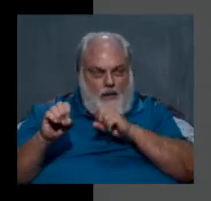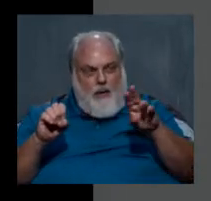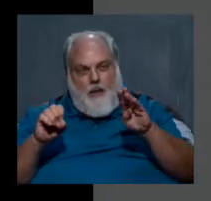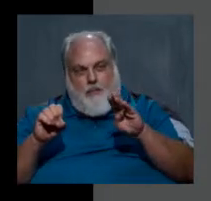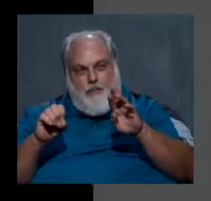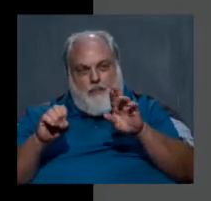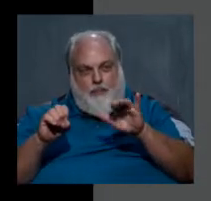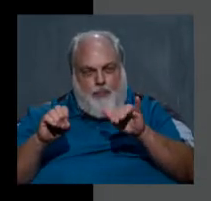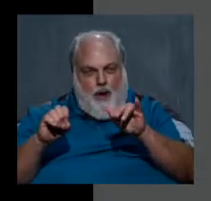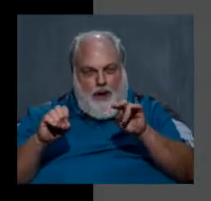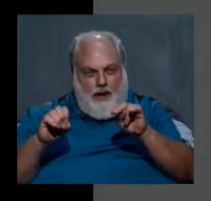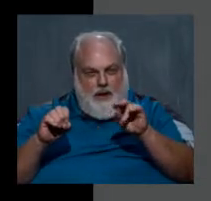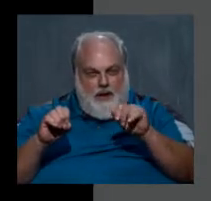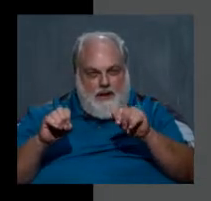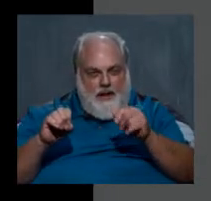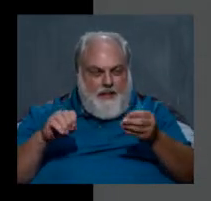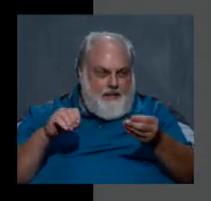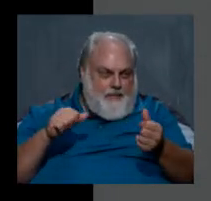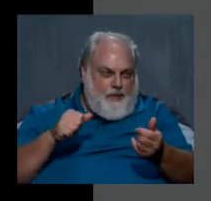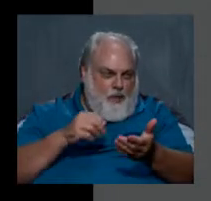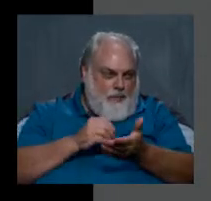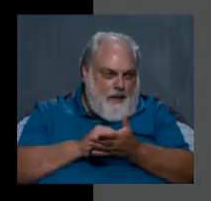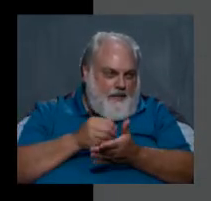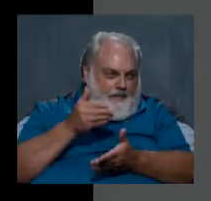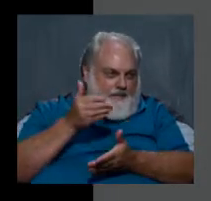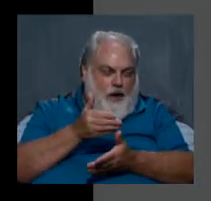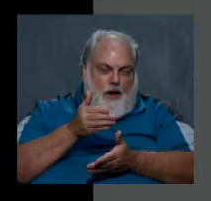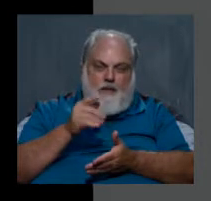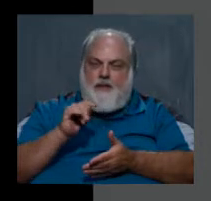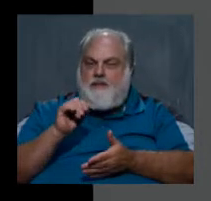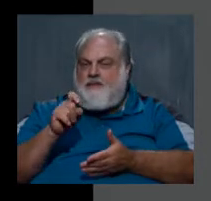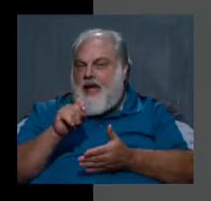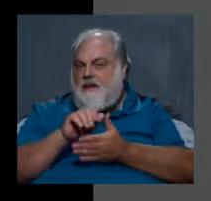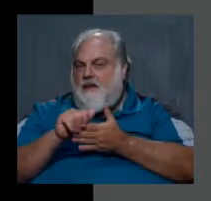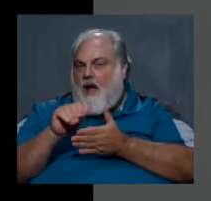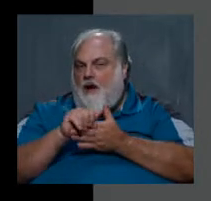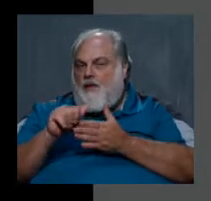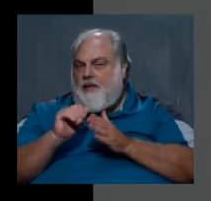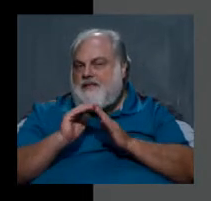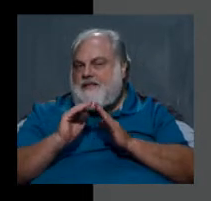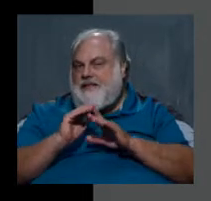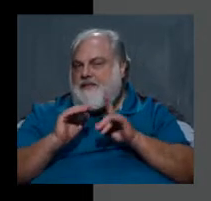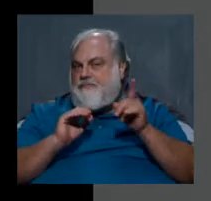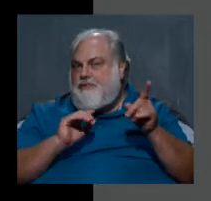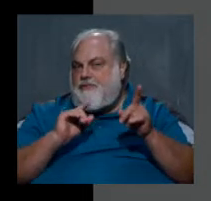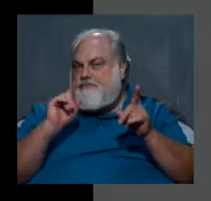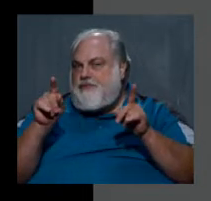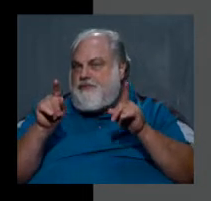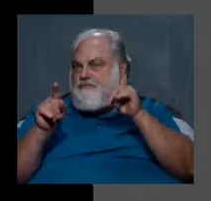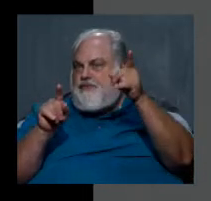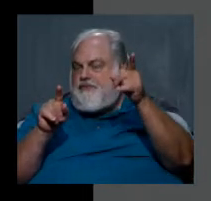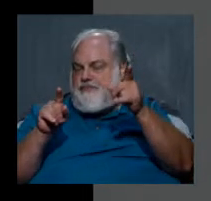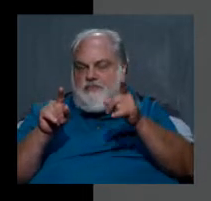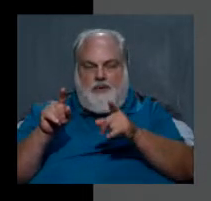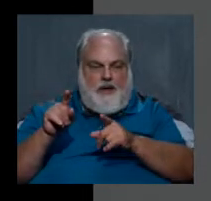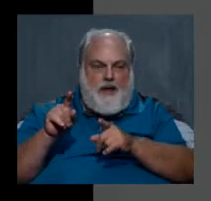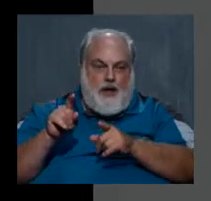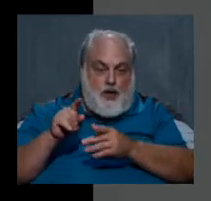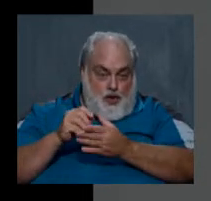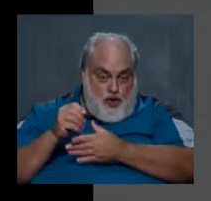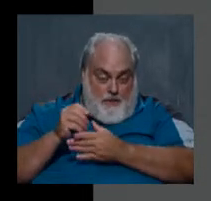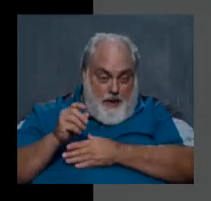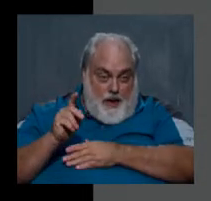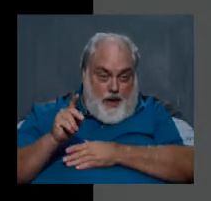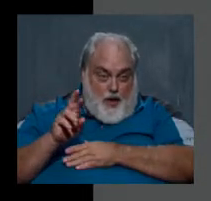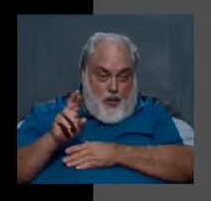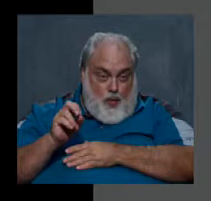And then they're going to spend their money in Bryant. All of those tax dollars are going to go to other cities. When they go shopping, they don't. You shop at